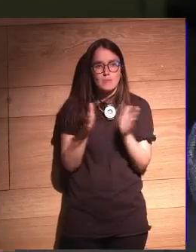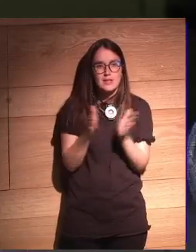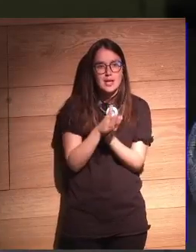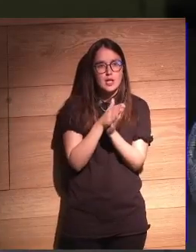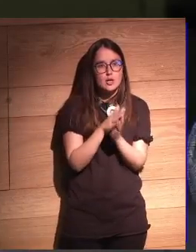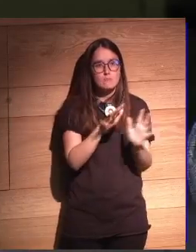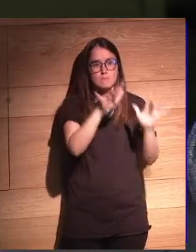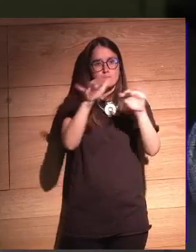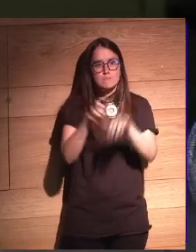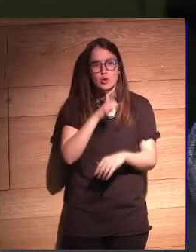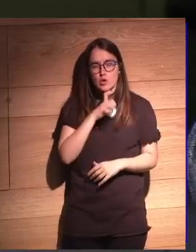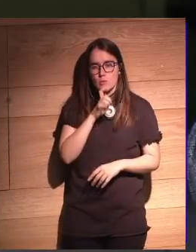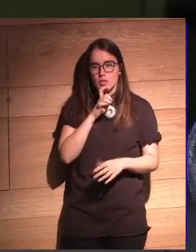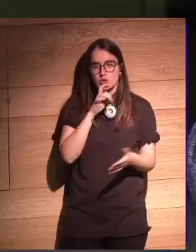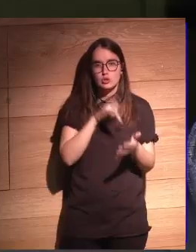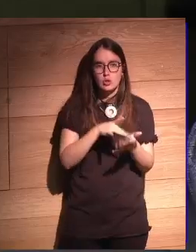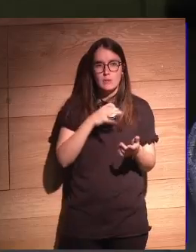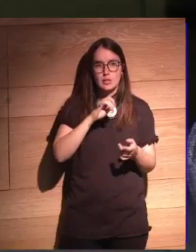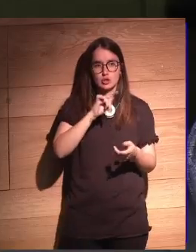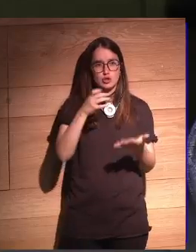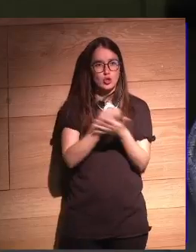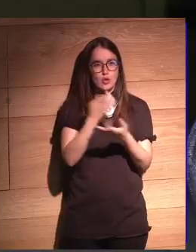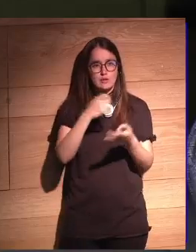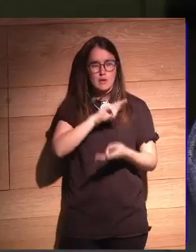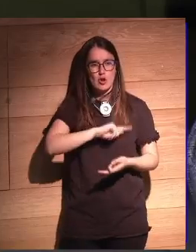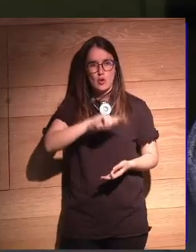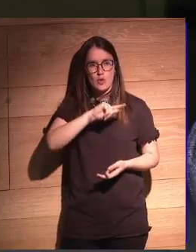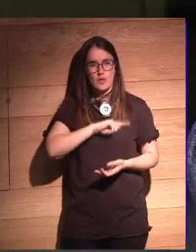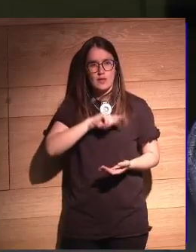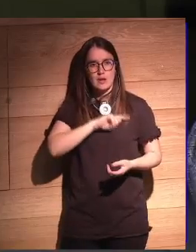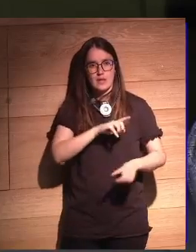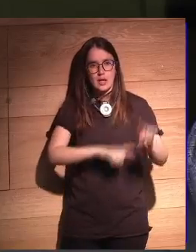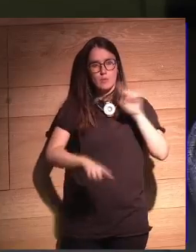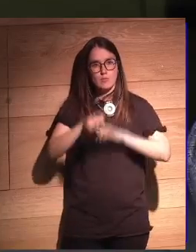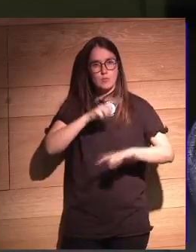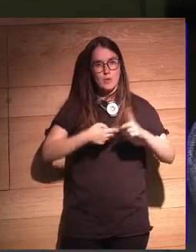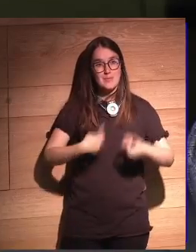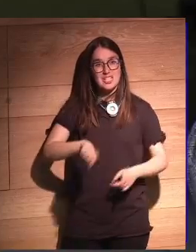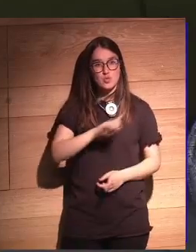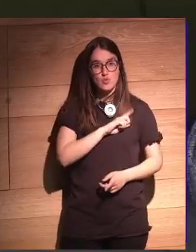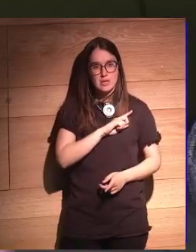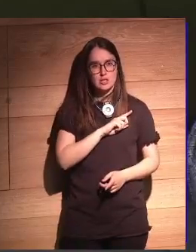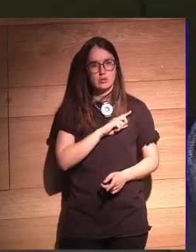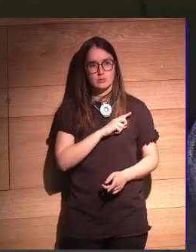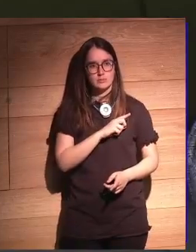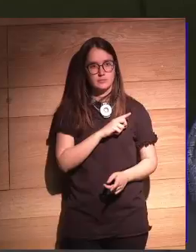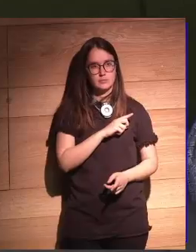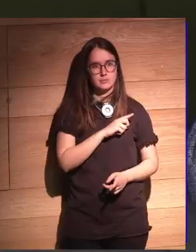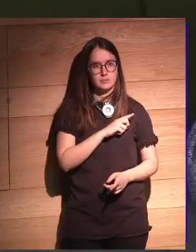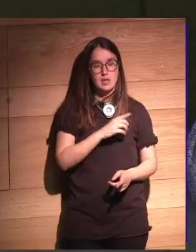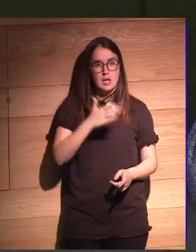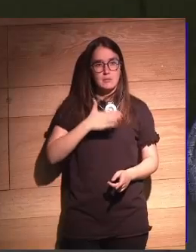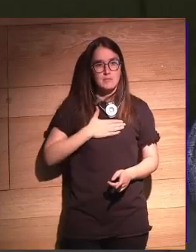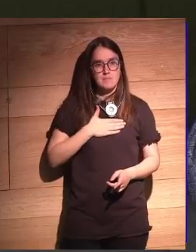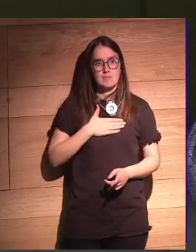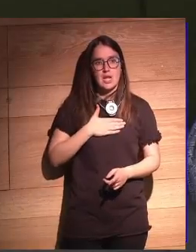our colleagues that this is happening, so that we are all aware that this